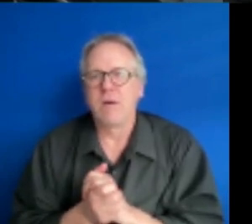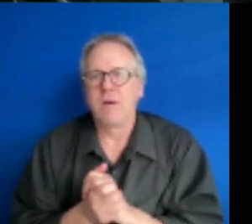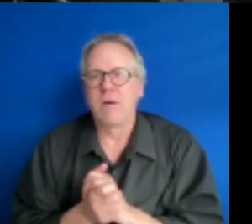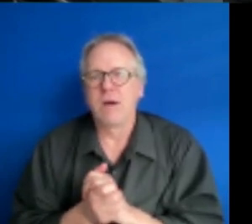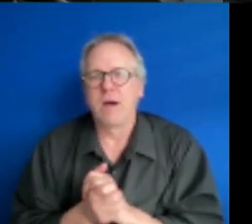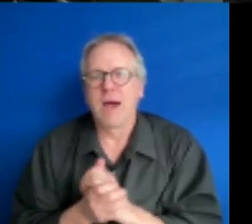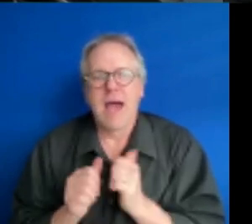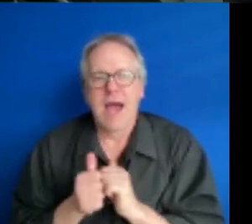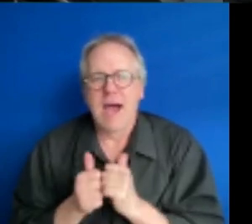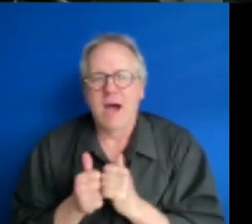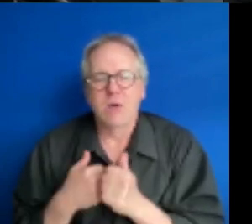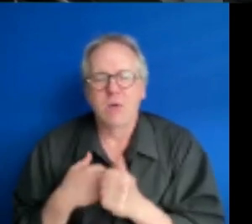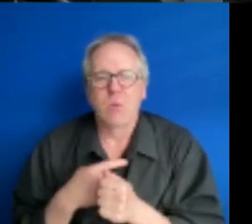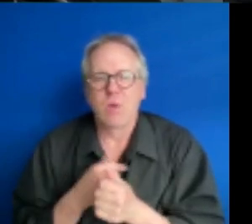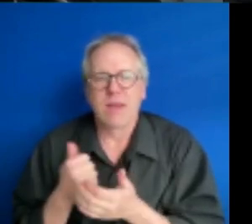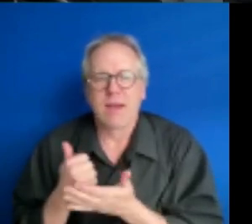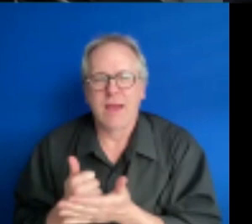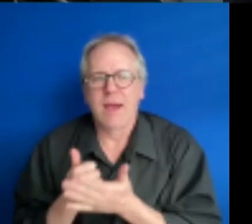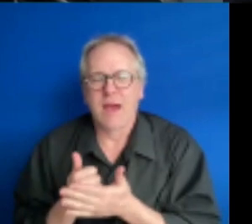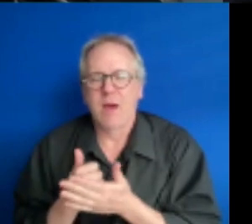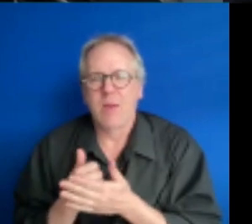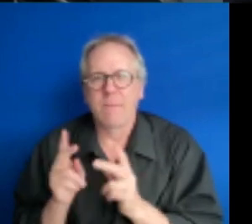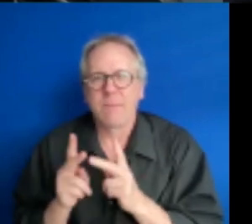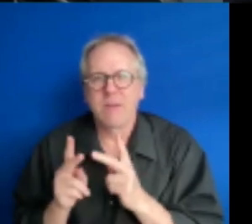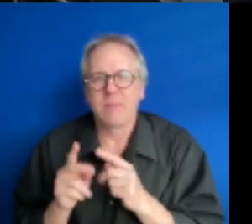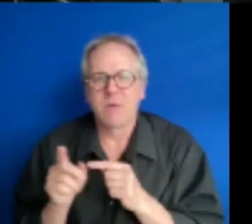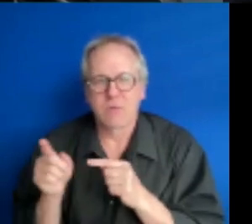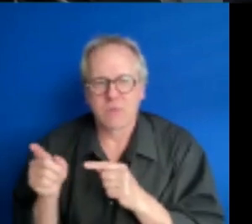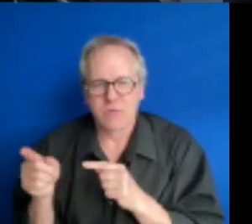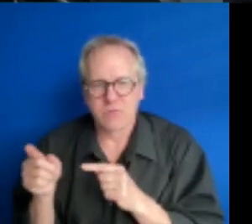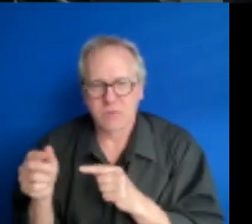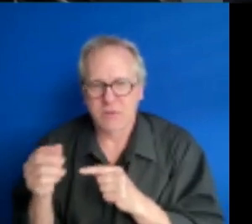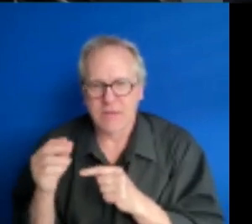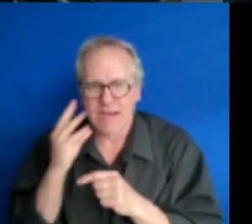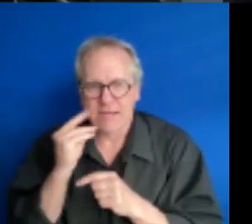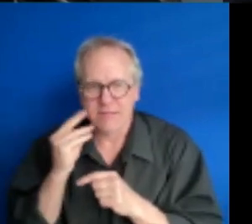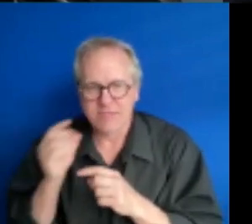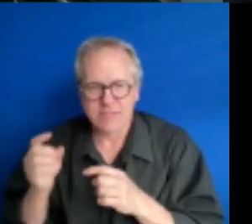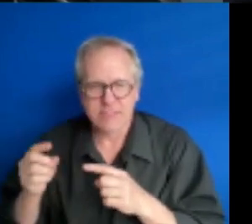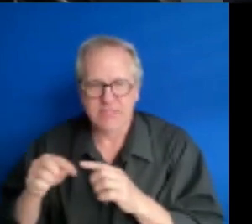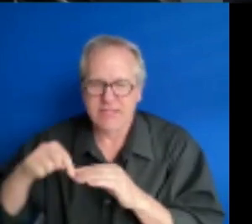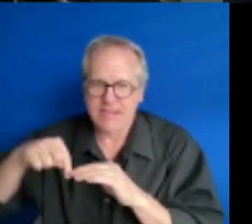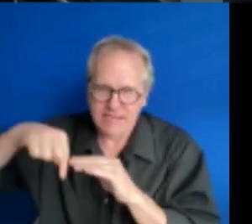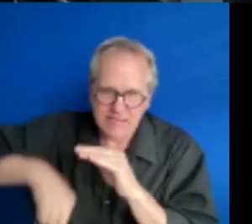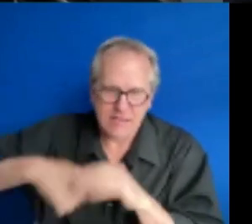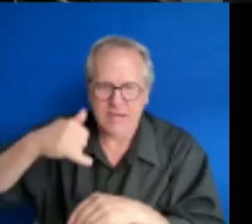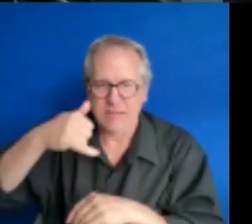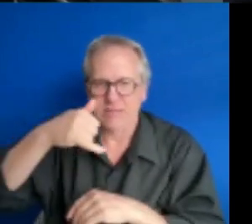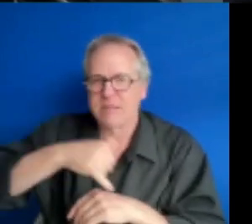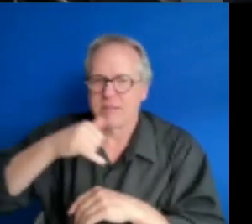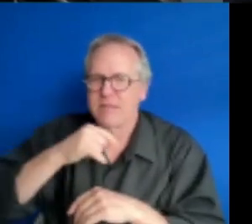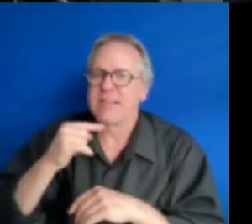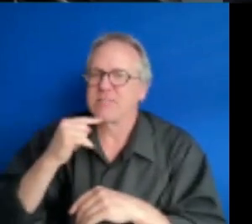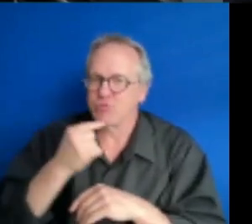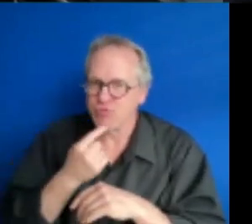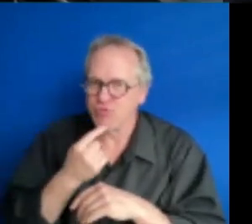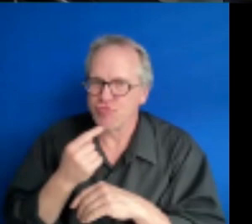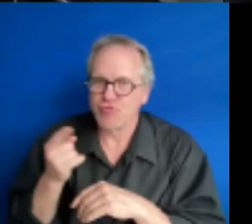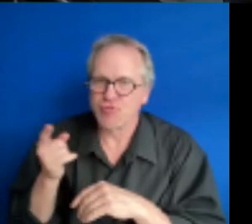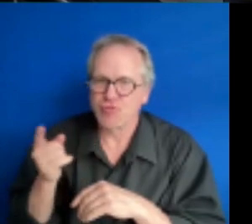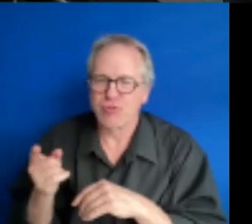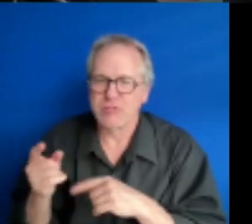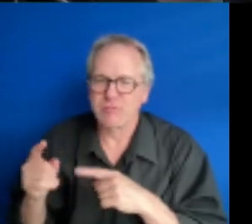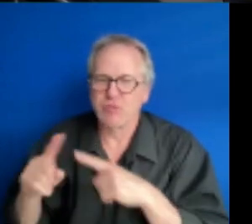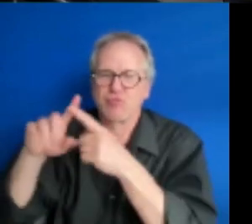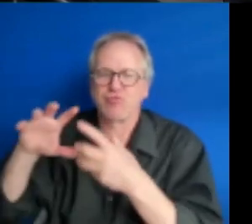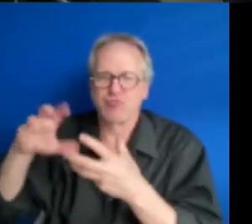How do we help folks who are going through extreme crises, who refuse? They've been extreme. Like, we have